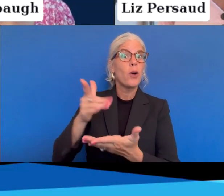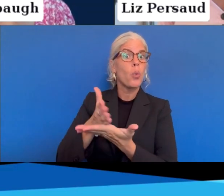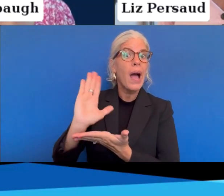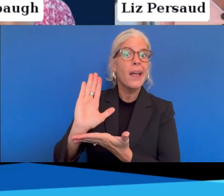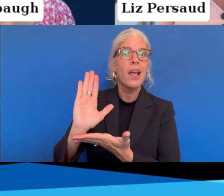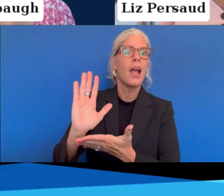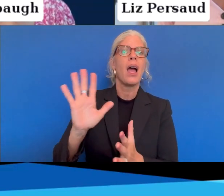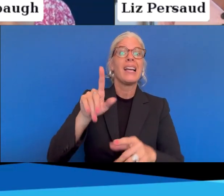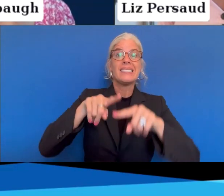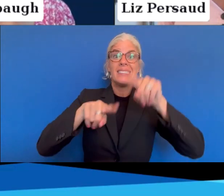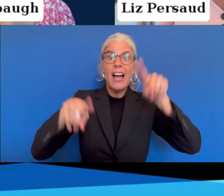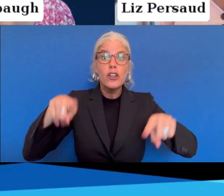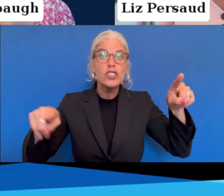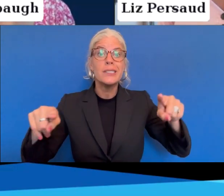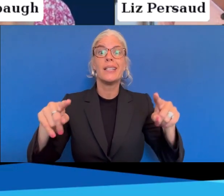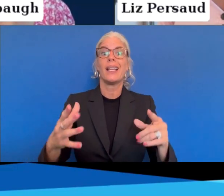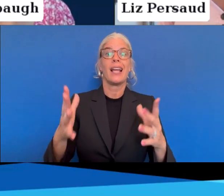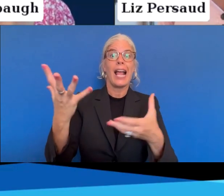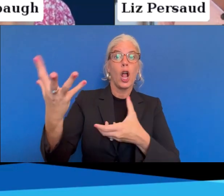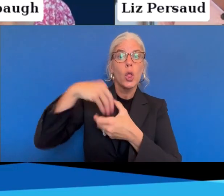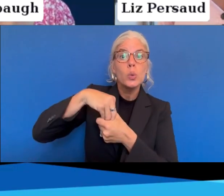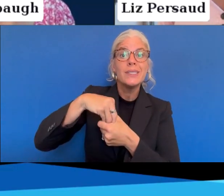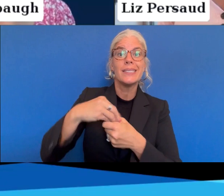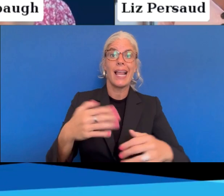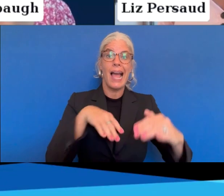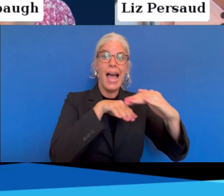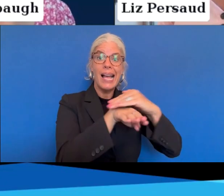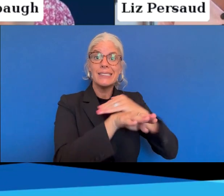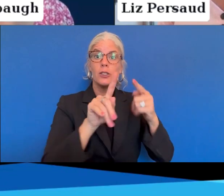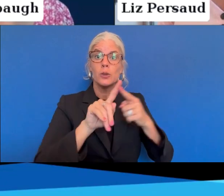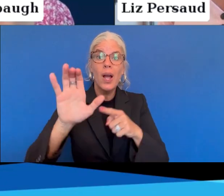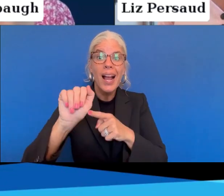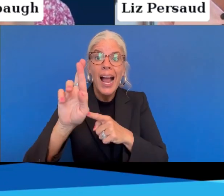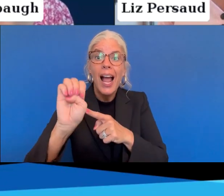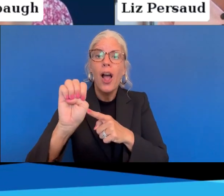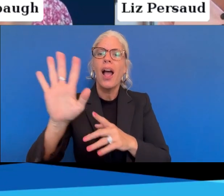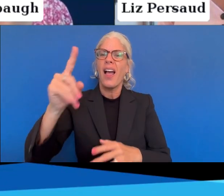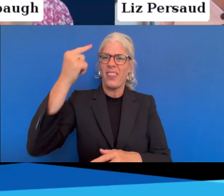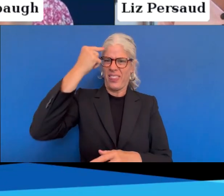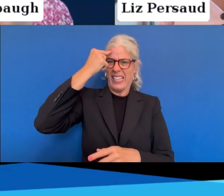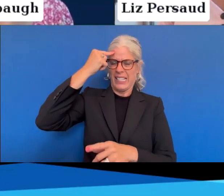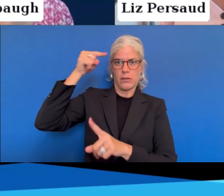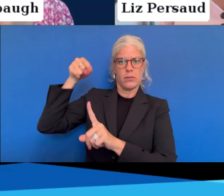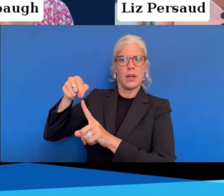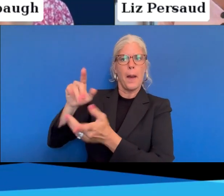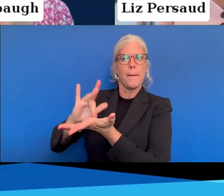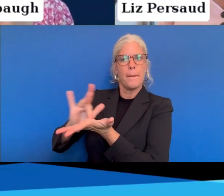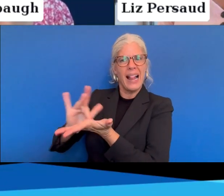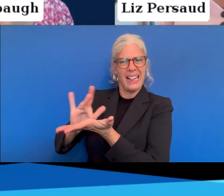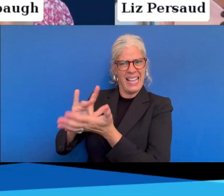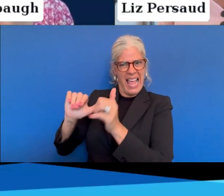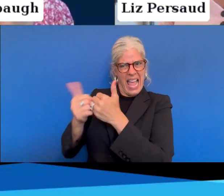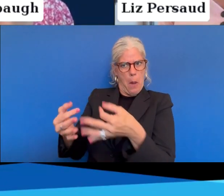civil rights, not just diversity, inclusion, access to care.